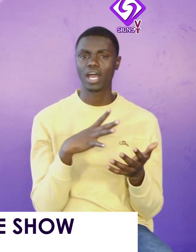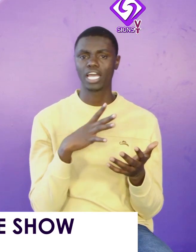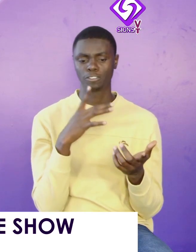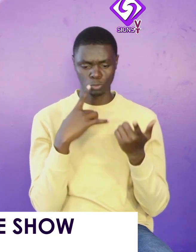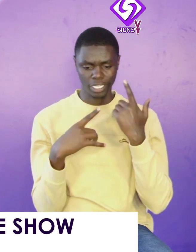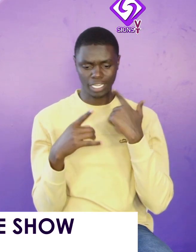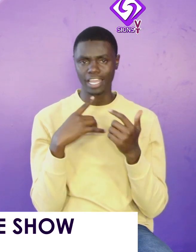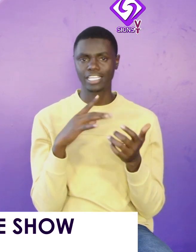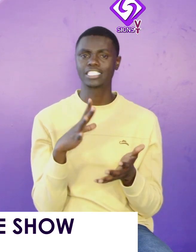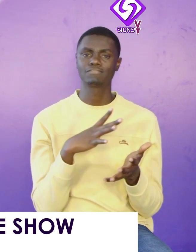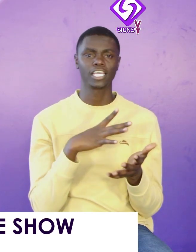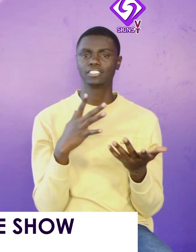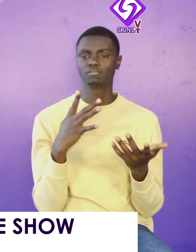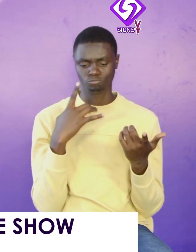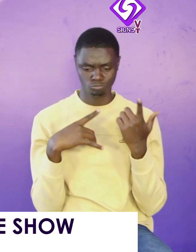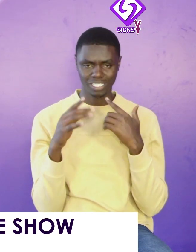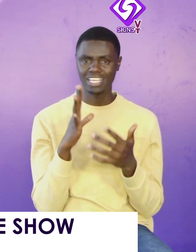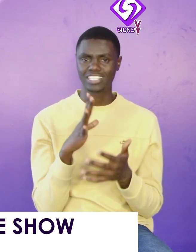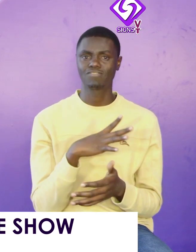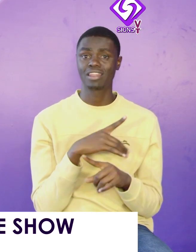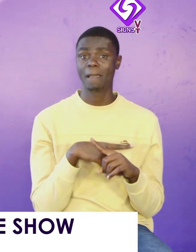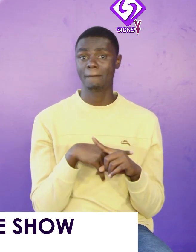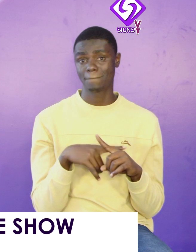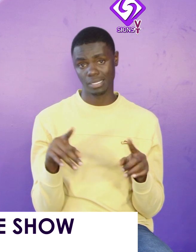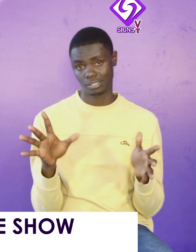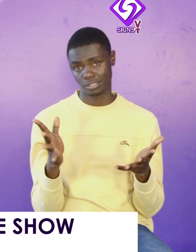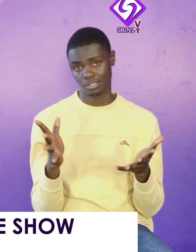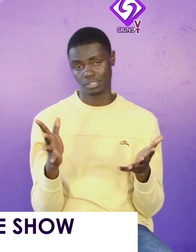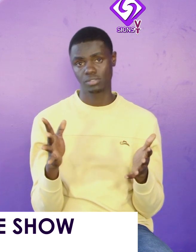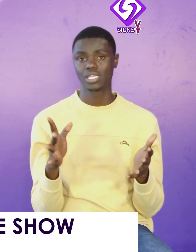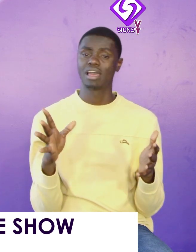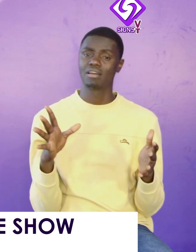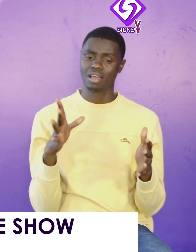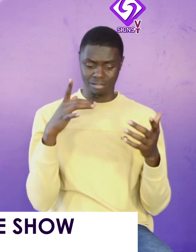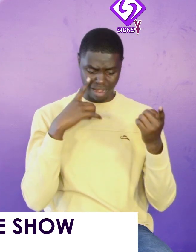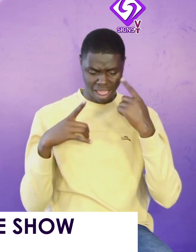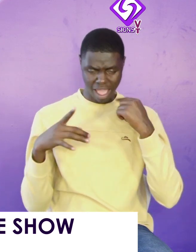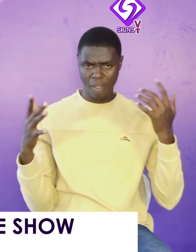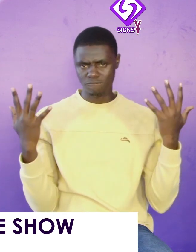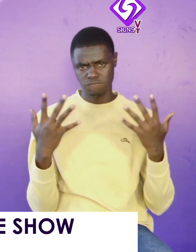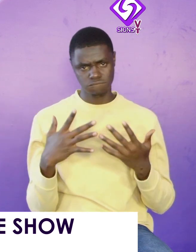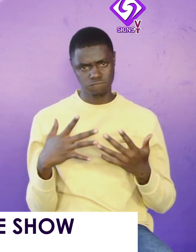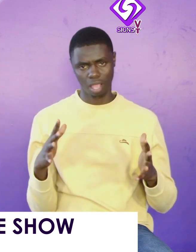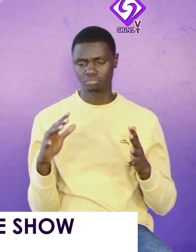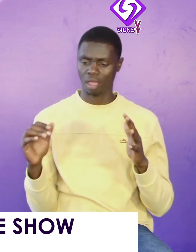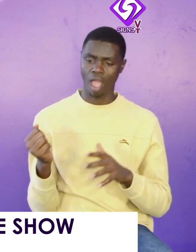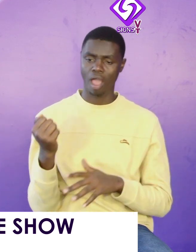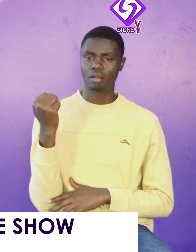fine to cry. But then, once you're done, just rise